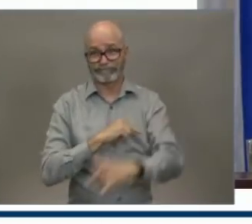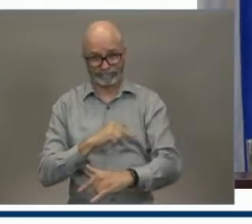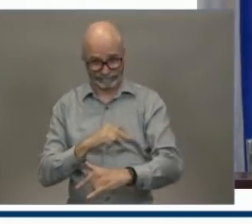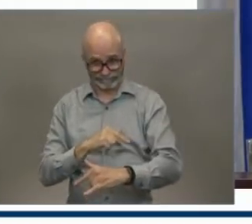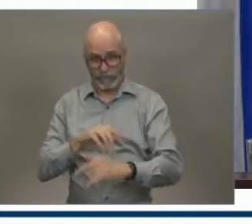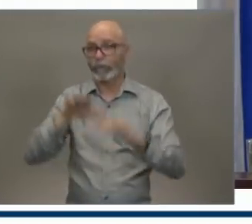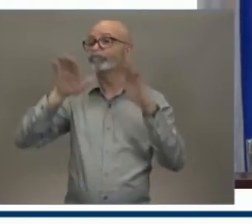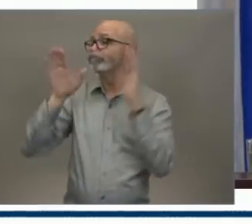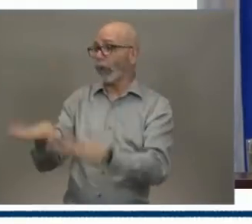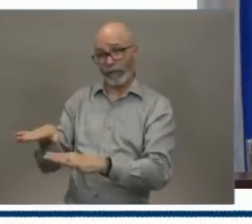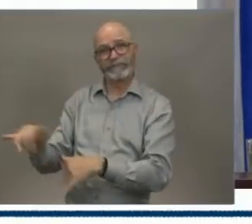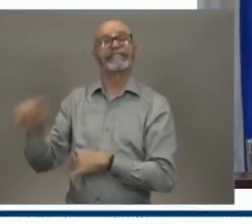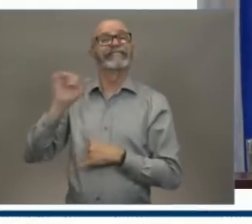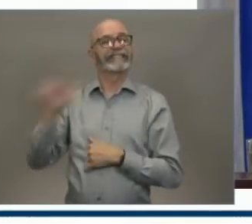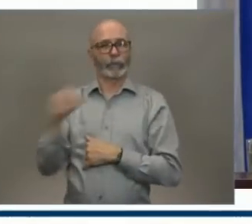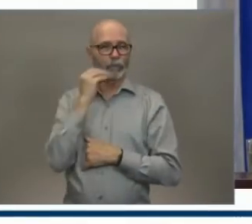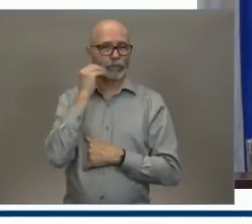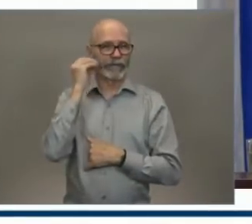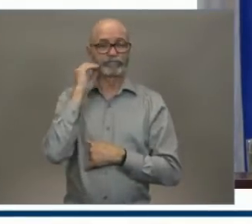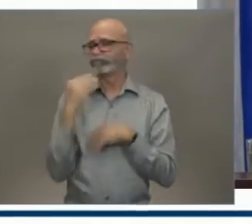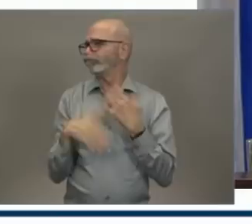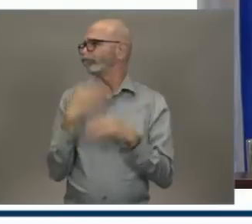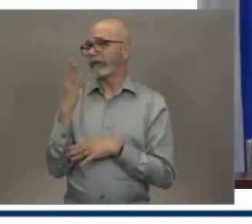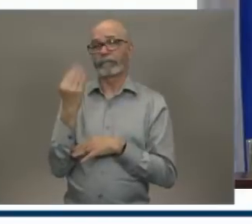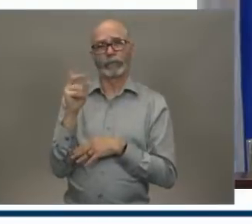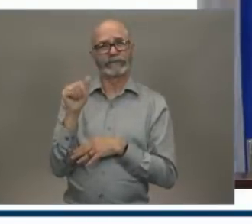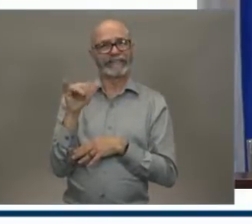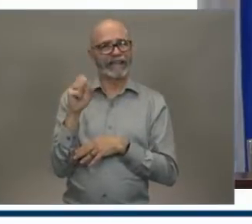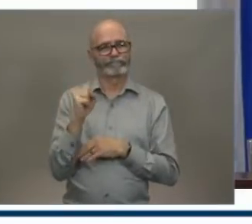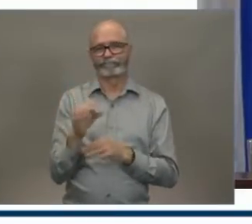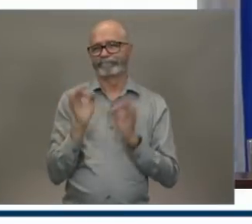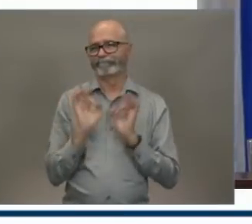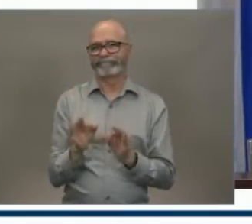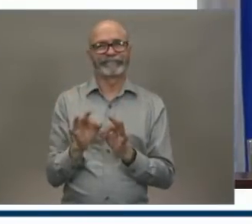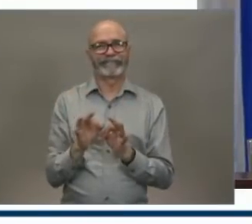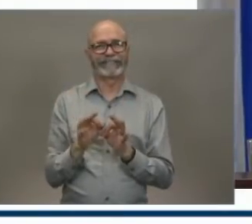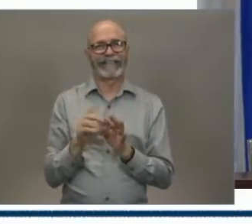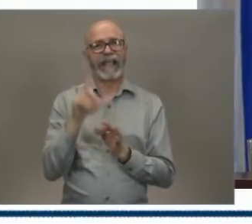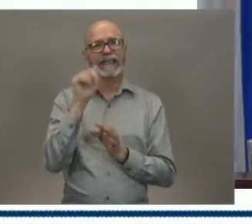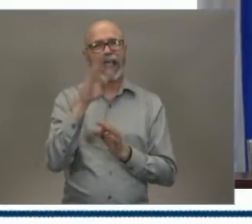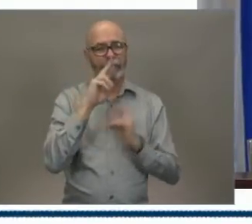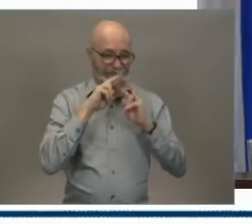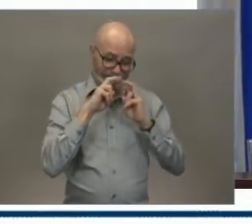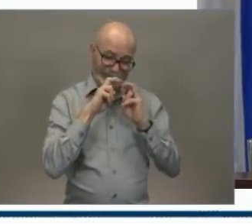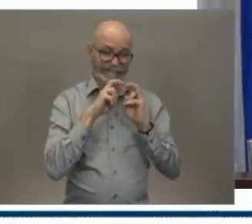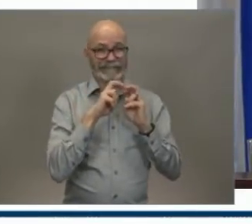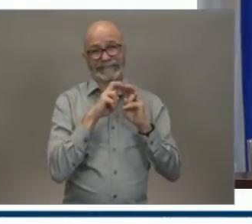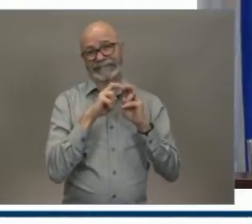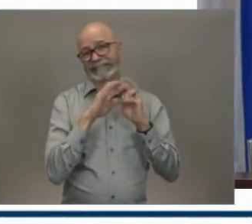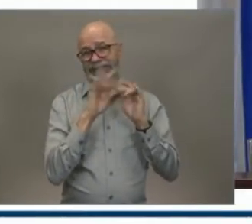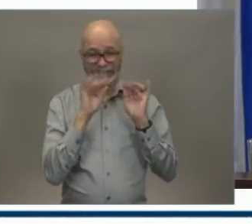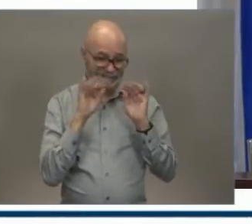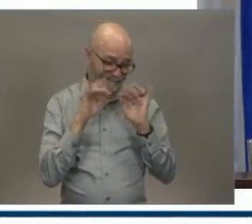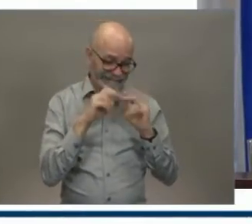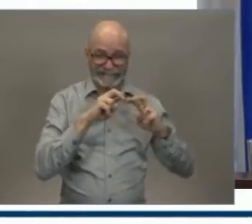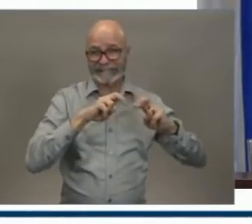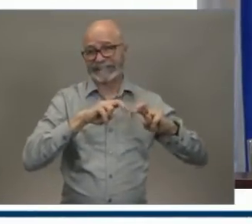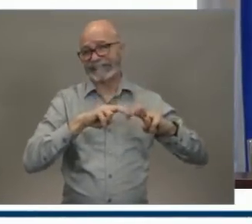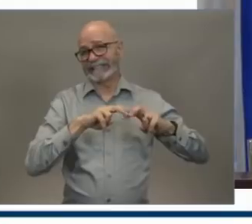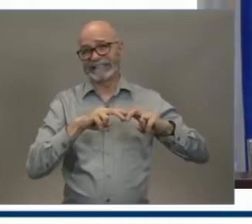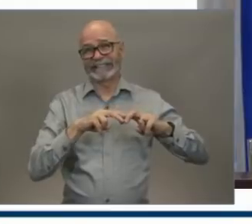required, but after further testing of those cases, the lab has now confirmed they were both variant cases